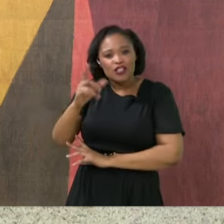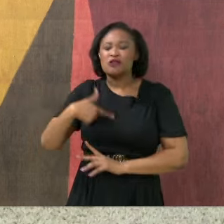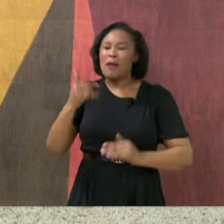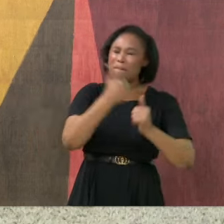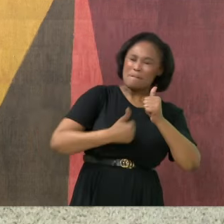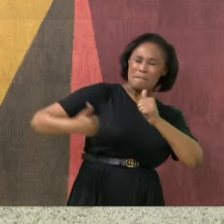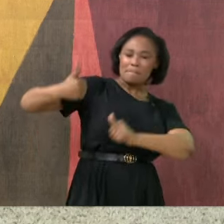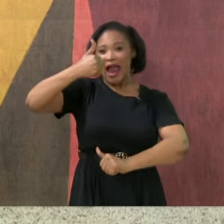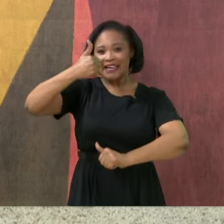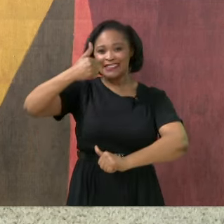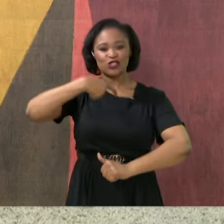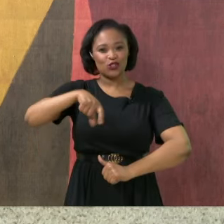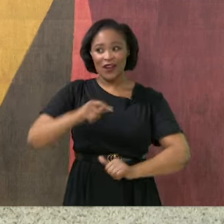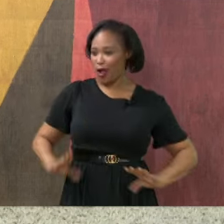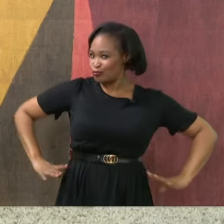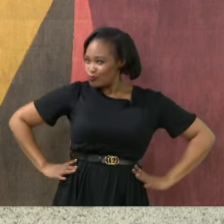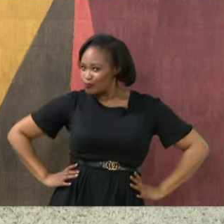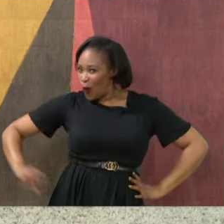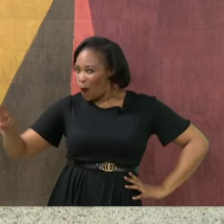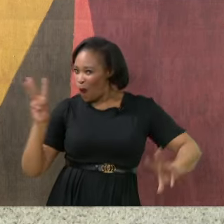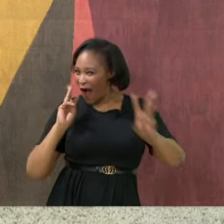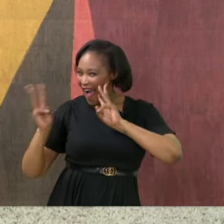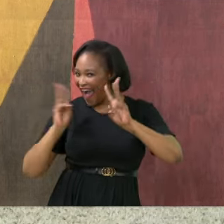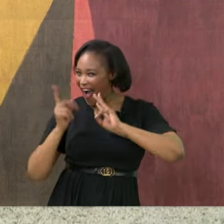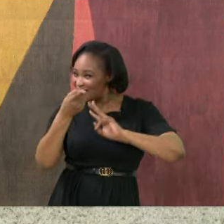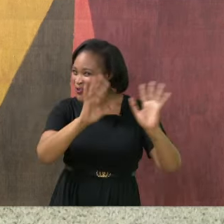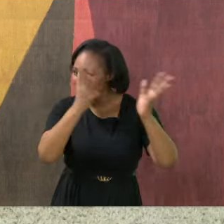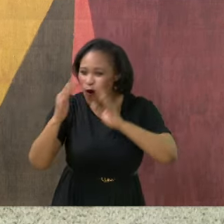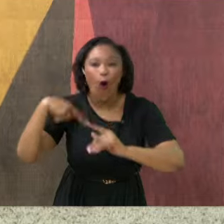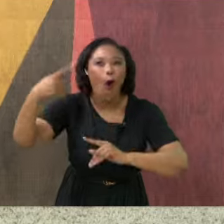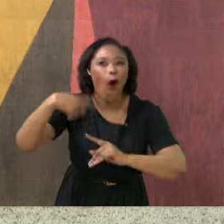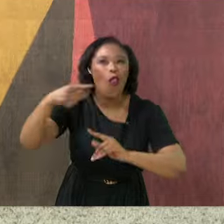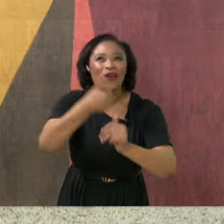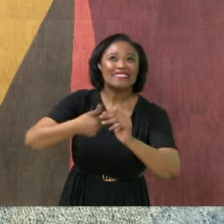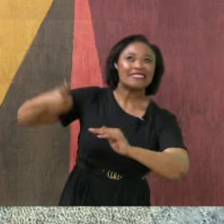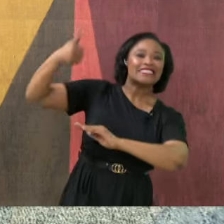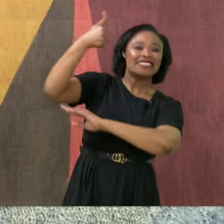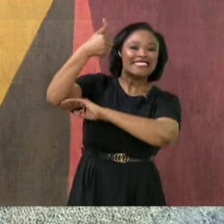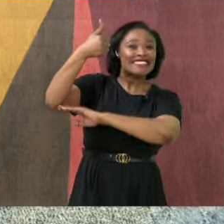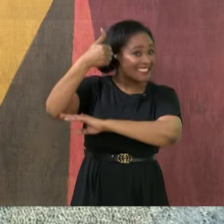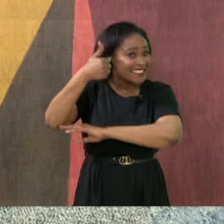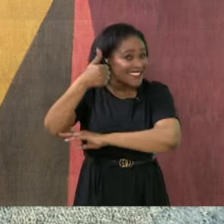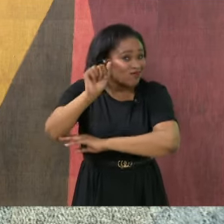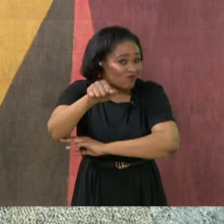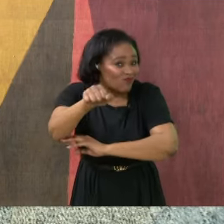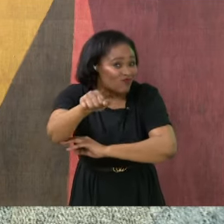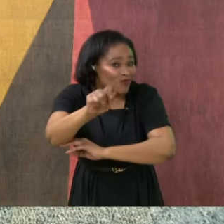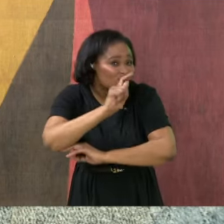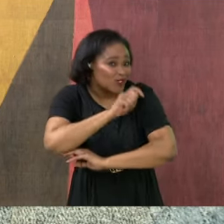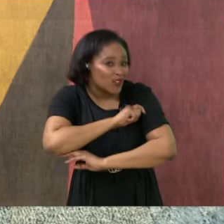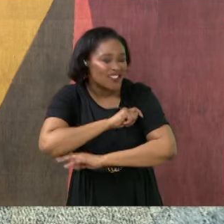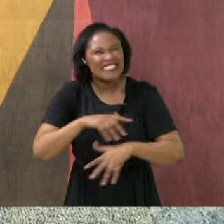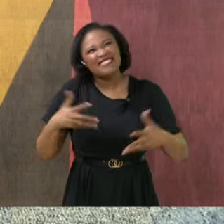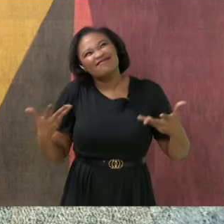nice. You're used to being at the top. You're used to just being there. I don't know how to put it. Like, I know how hard